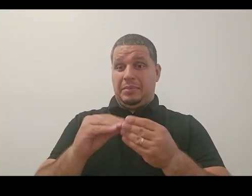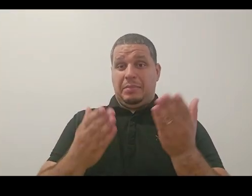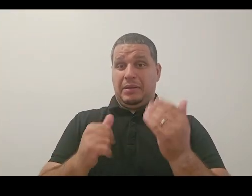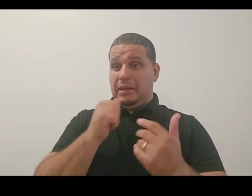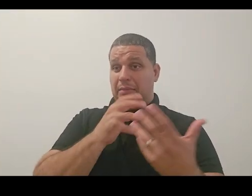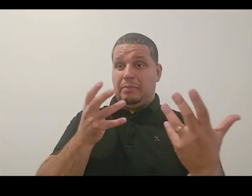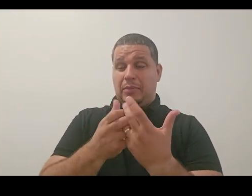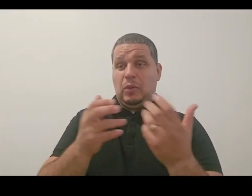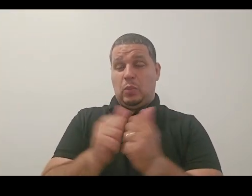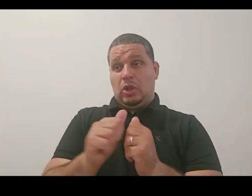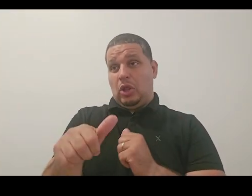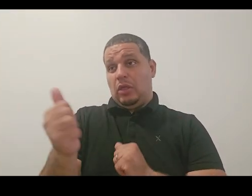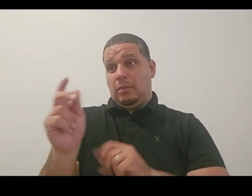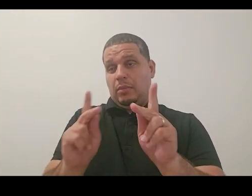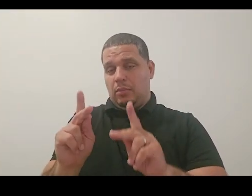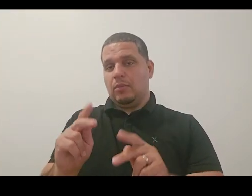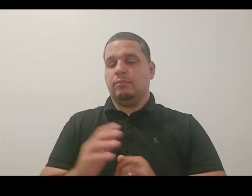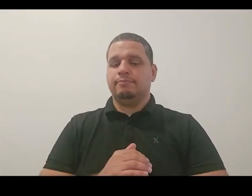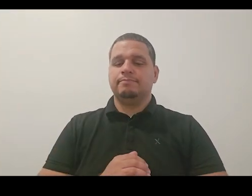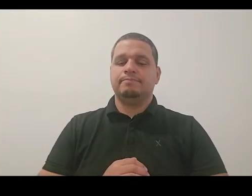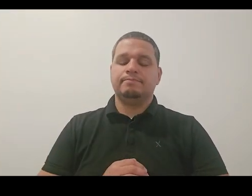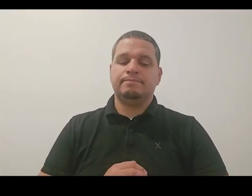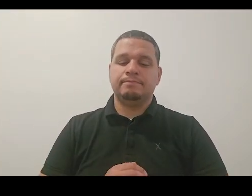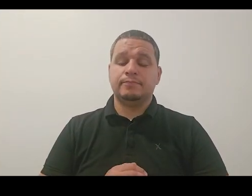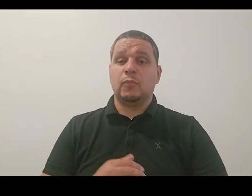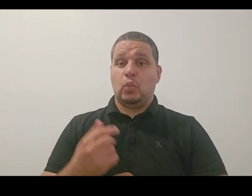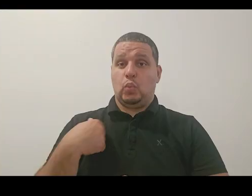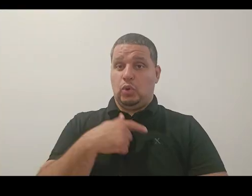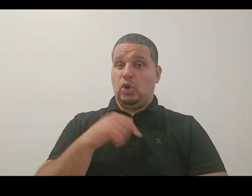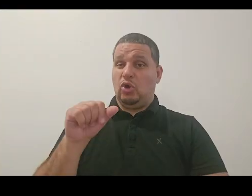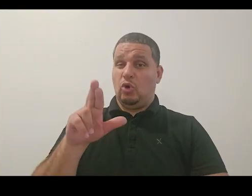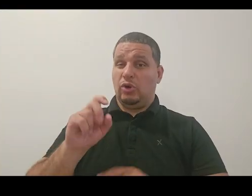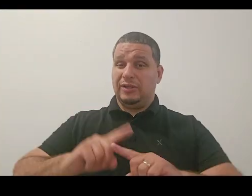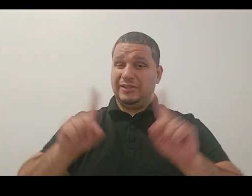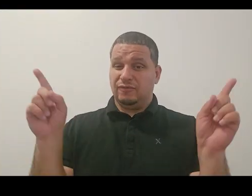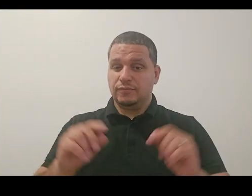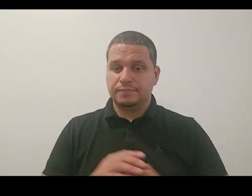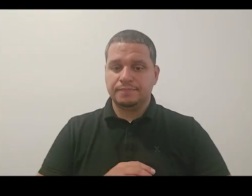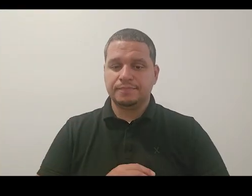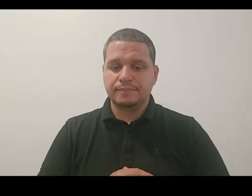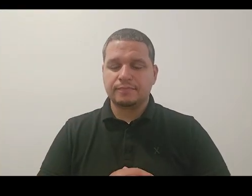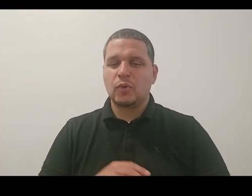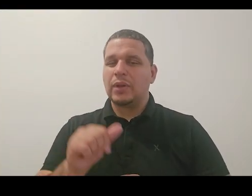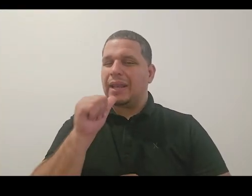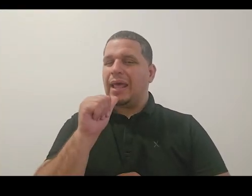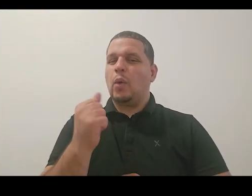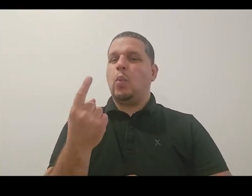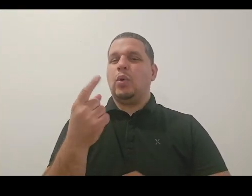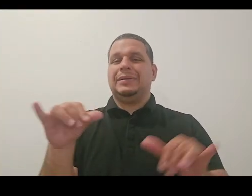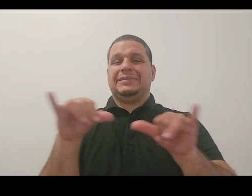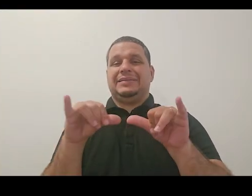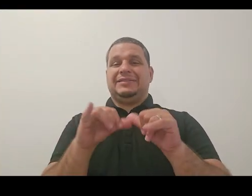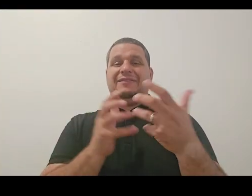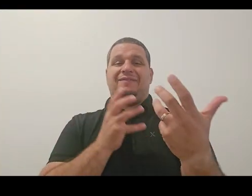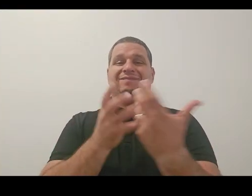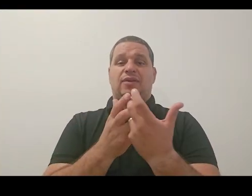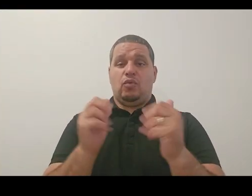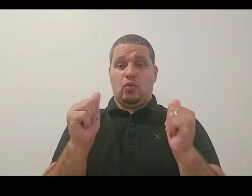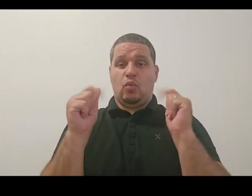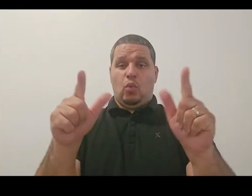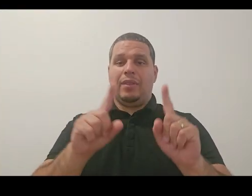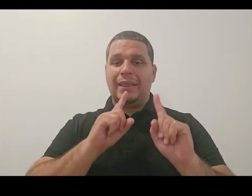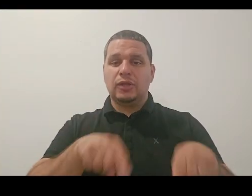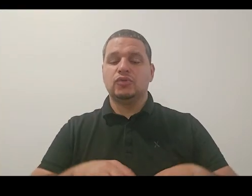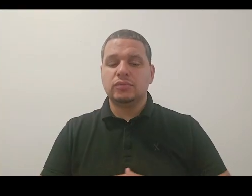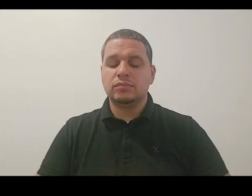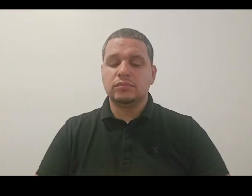what I say might not be what other people would say. And so that's tip number one. We're different. So there kind of isn't this one